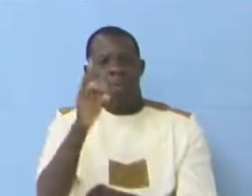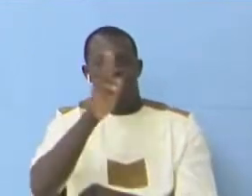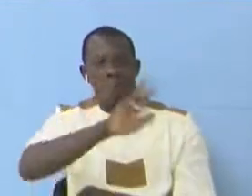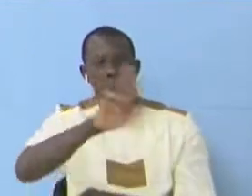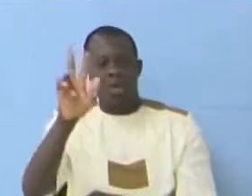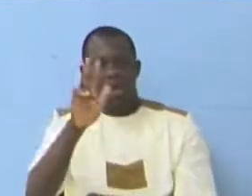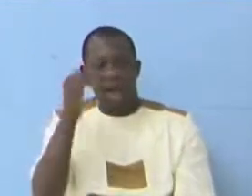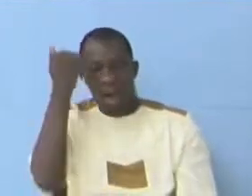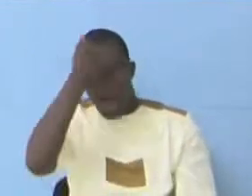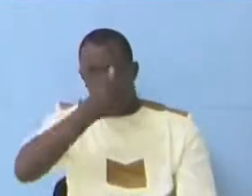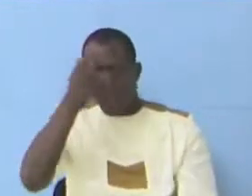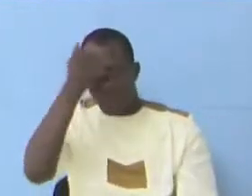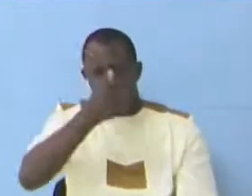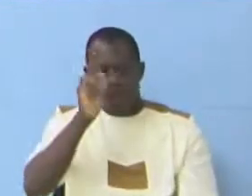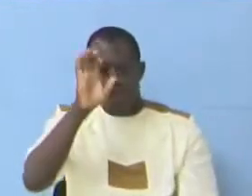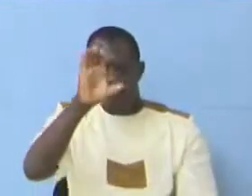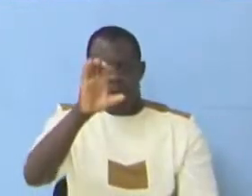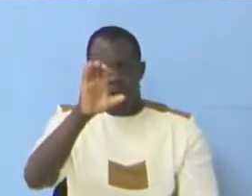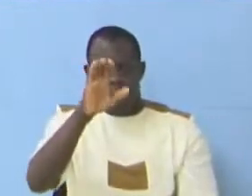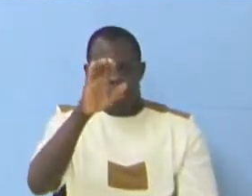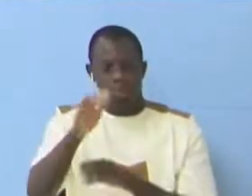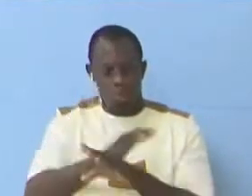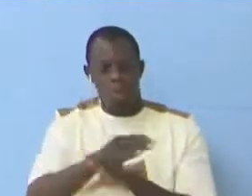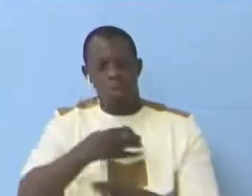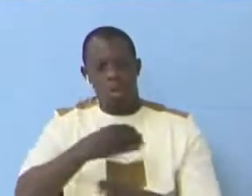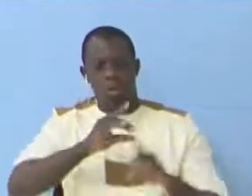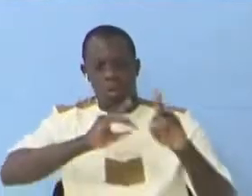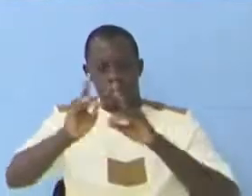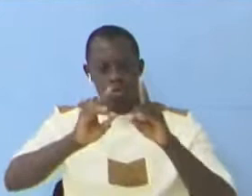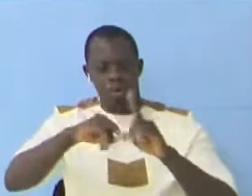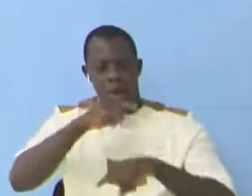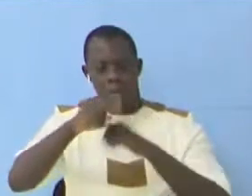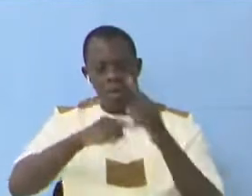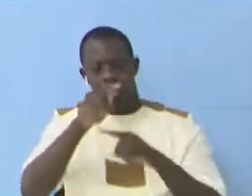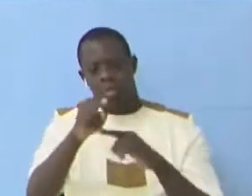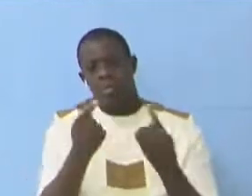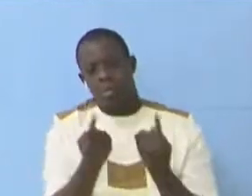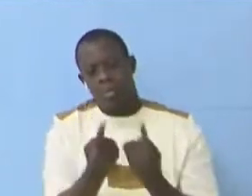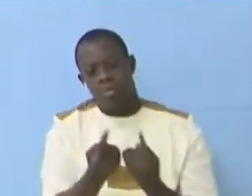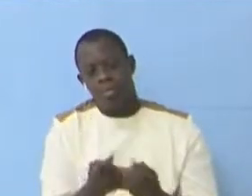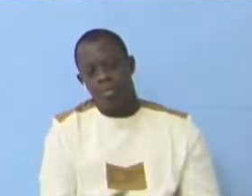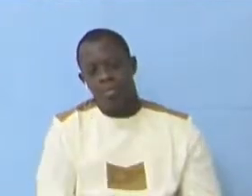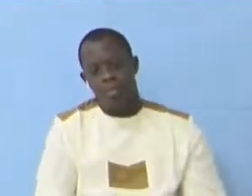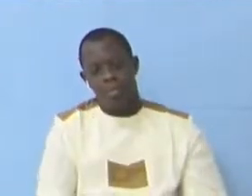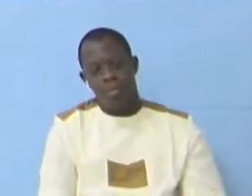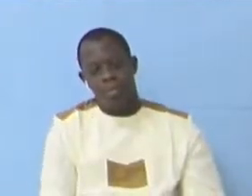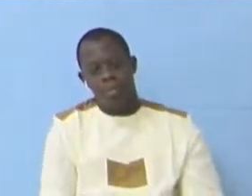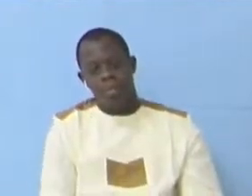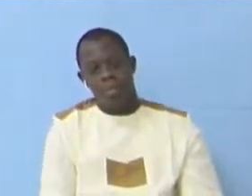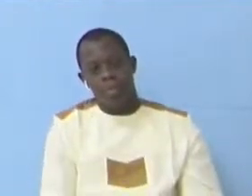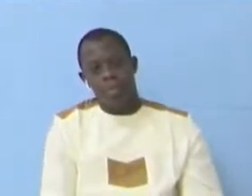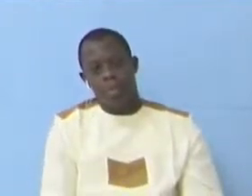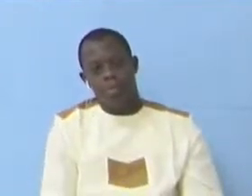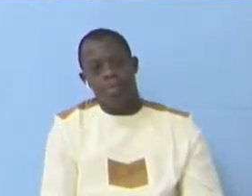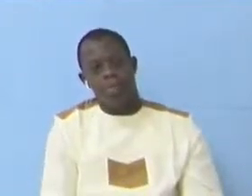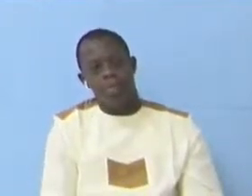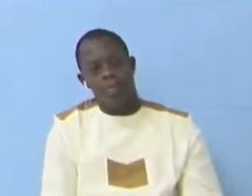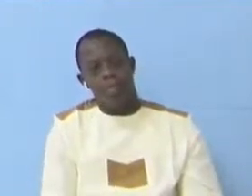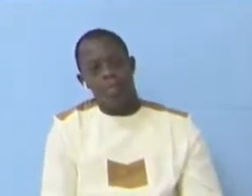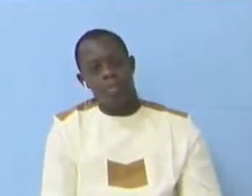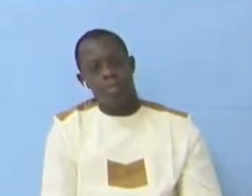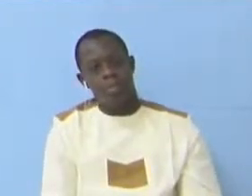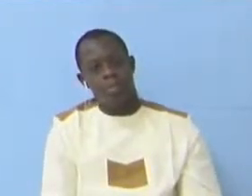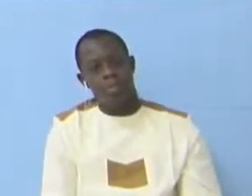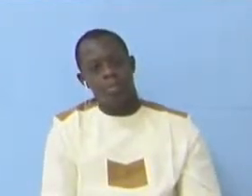waxtaanee atum 2005 jàpp bi nga xamee ne jàppoon nañ ko ay tukkikat mu di ay doxandeem yoo xam ne ñu ngi leen téye